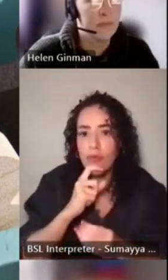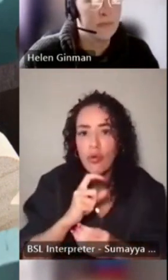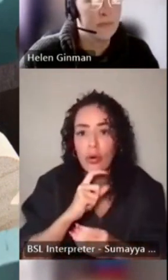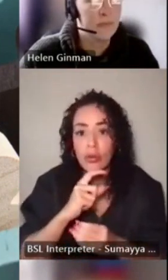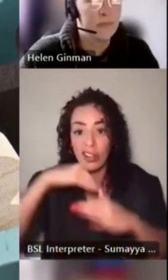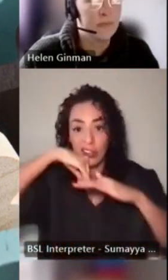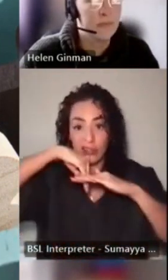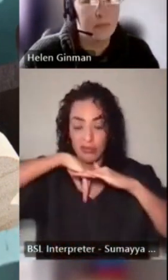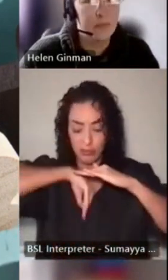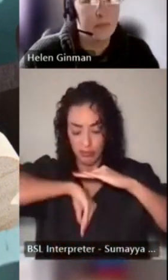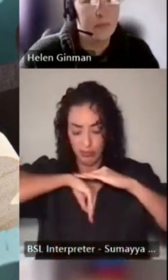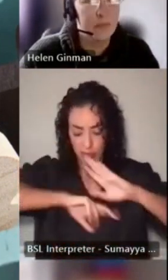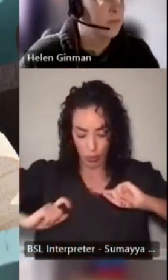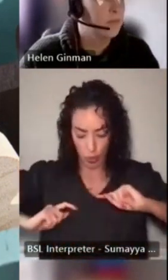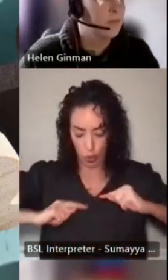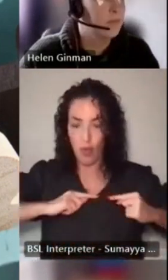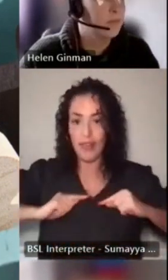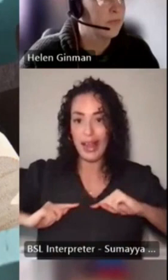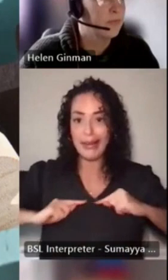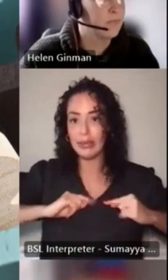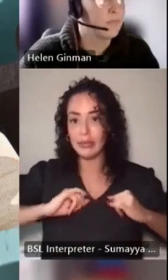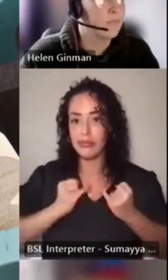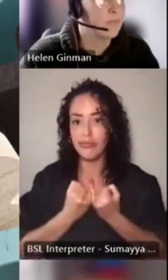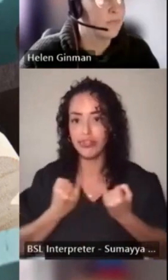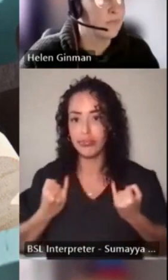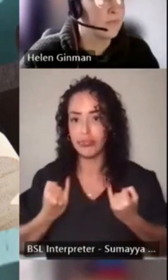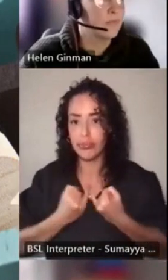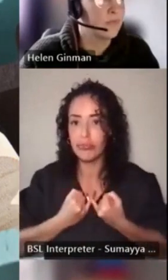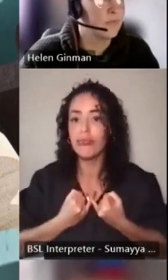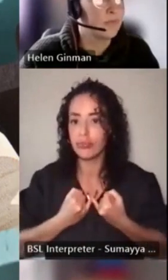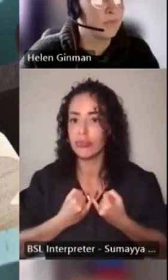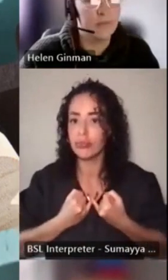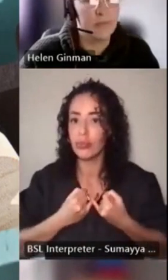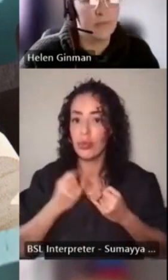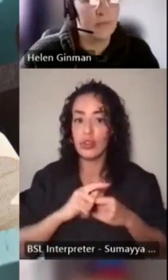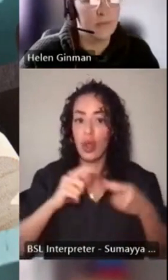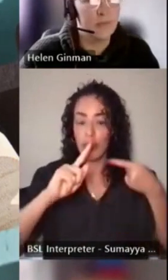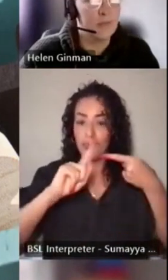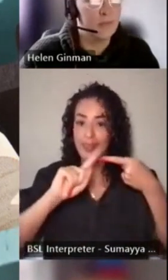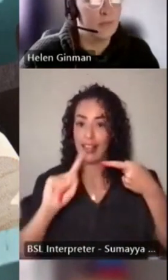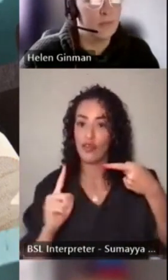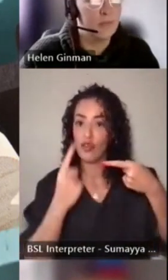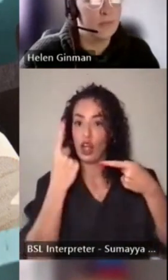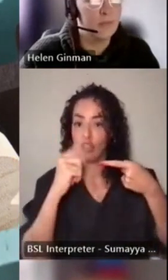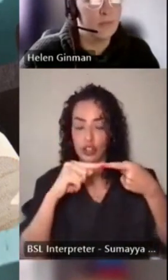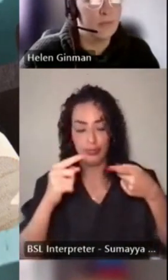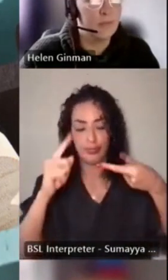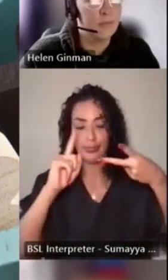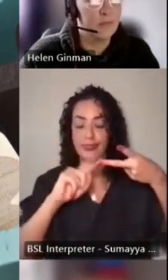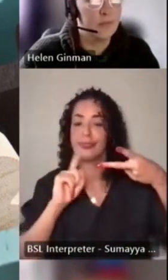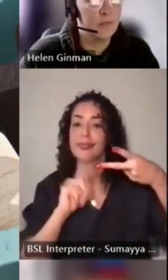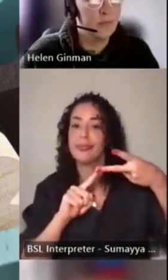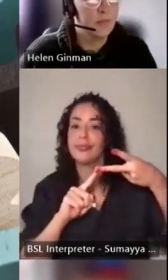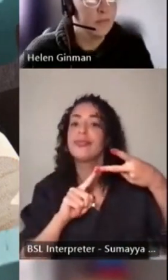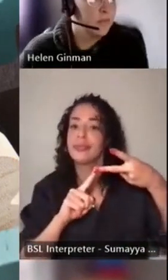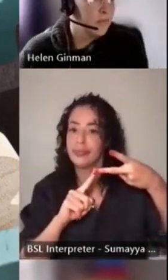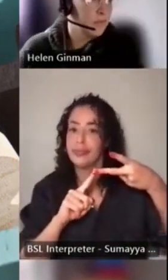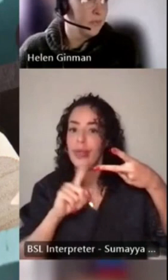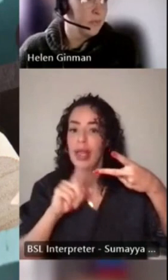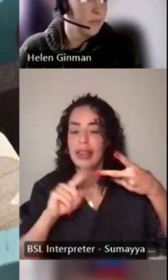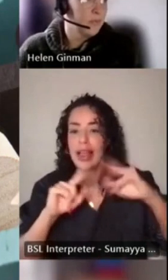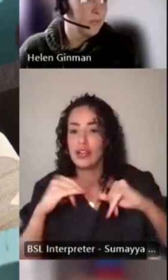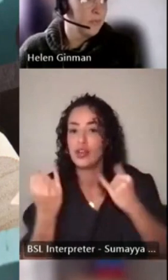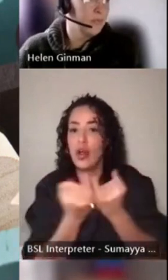within ourselves. So then we've got interpersonal conflict. So this is conflict that's due to differences in